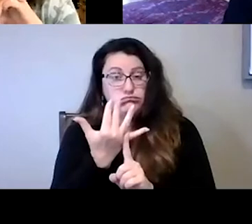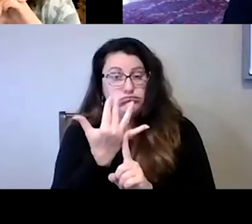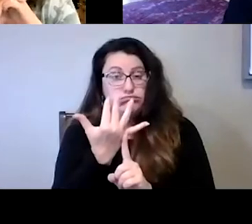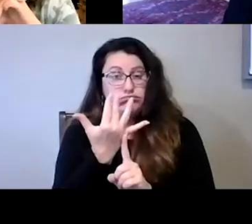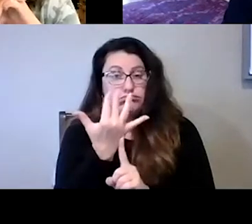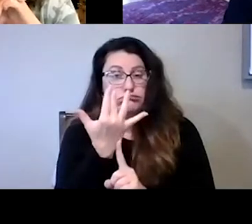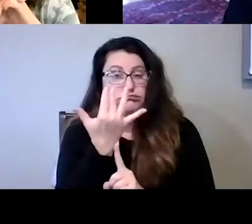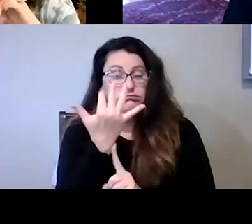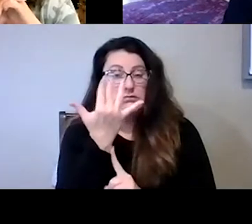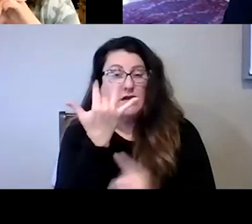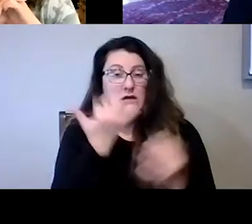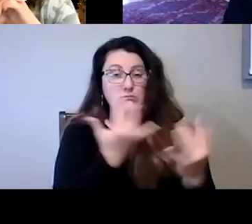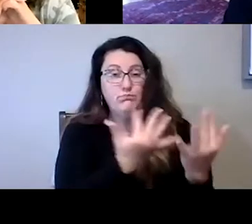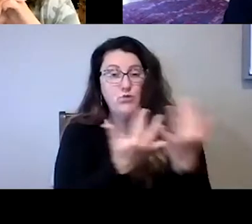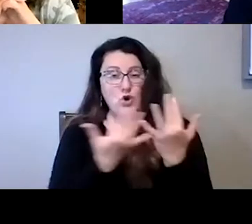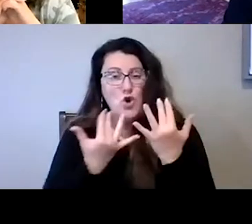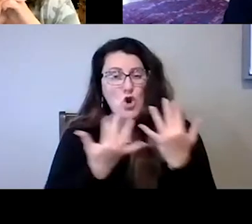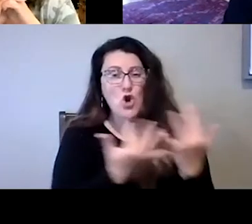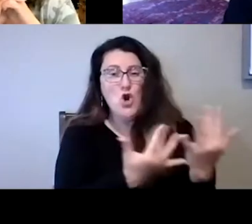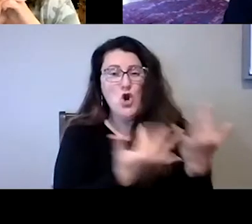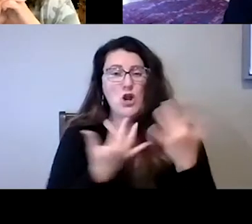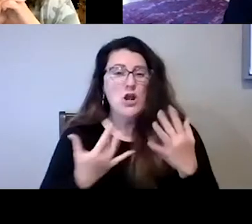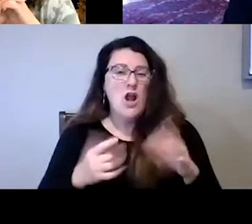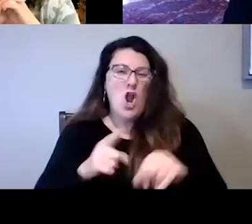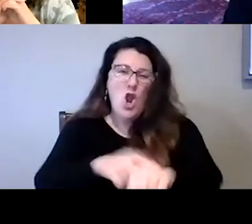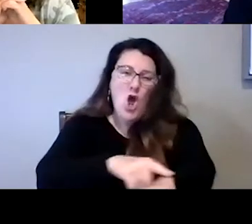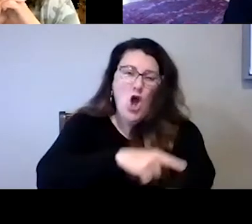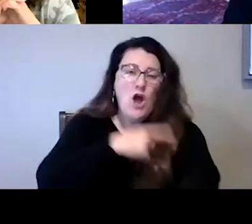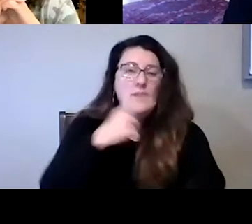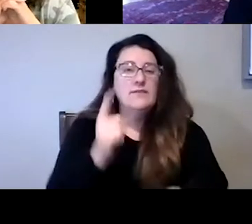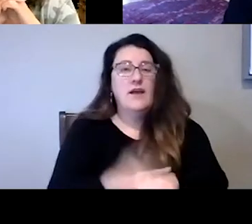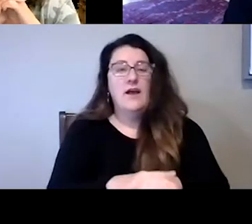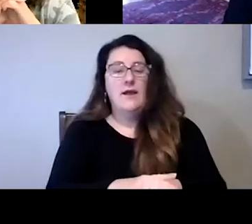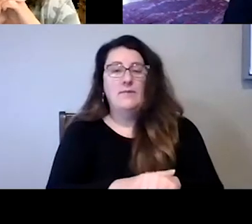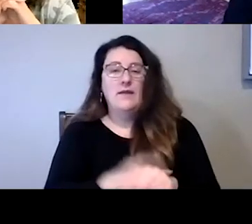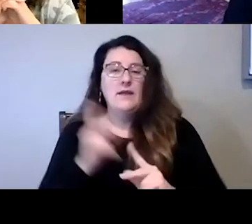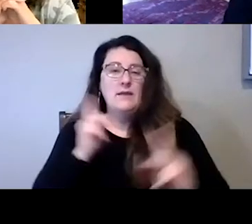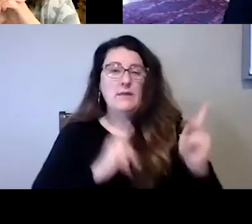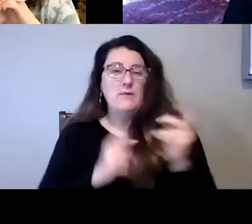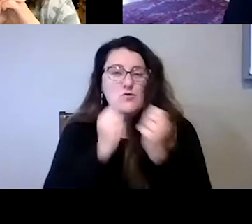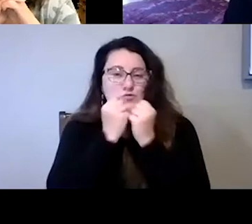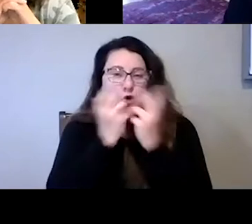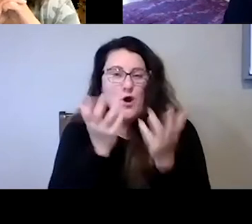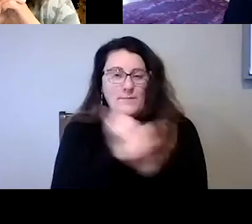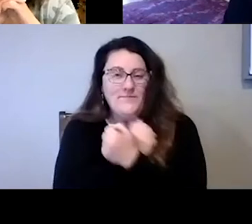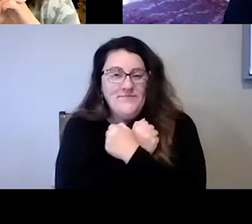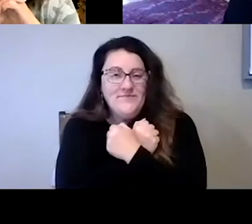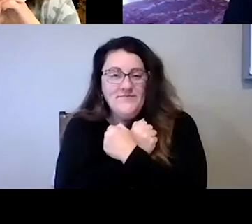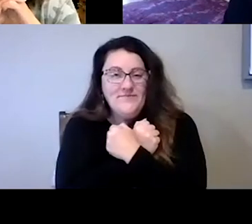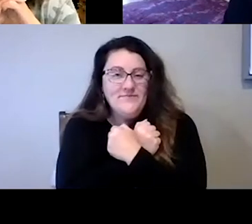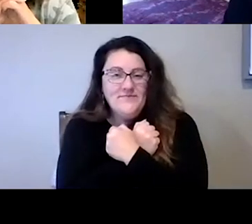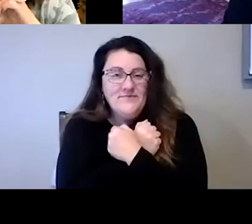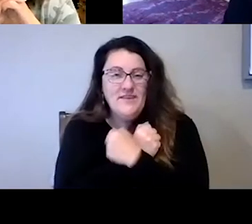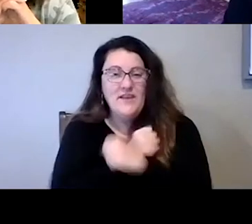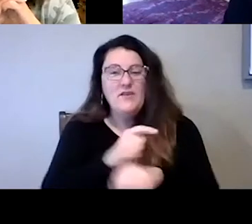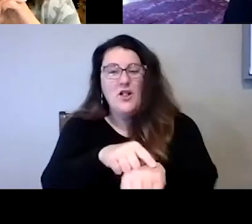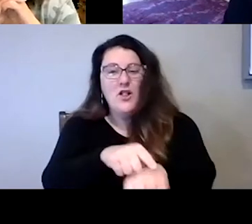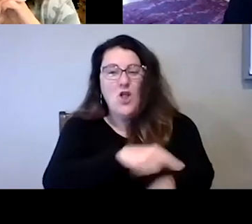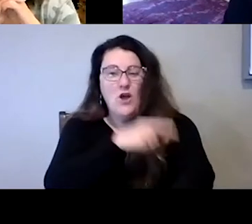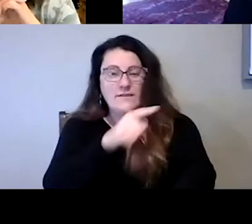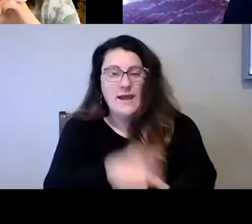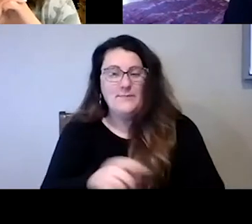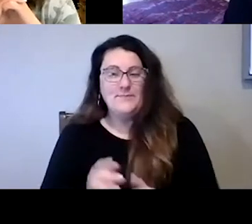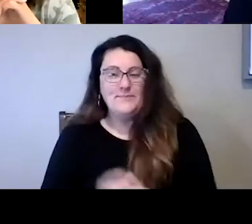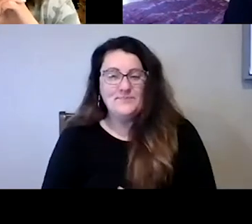fire that burned for a long, long time to keep a lot of people warm for a long period of time. It was